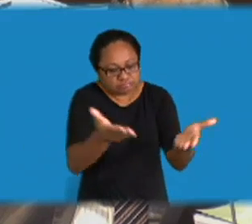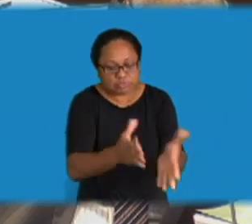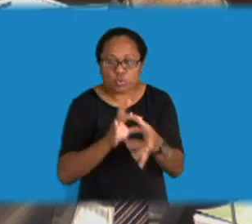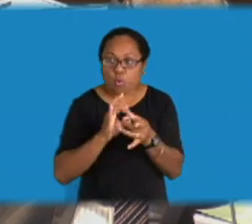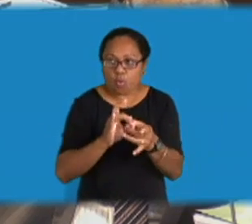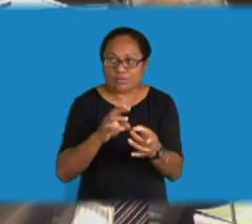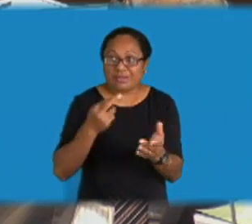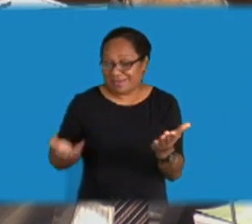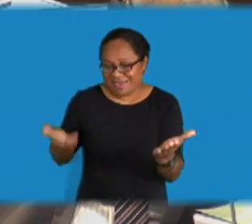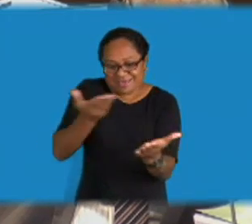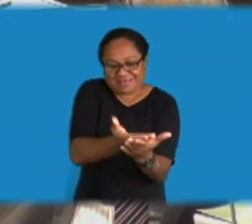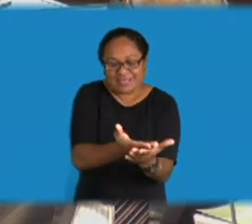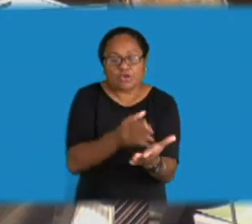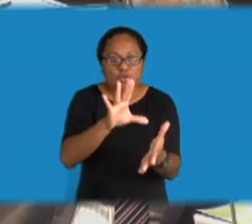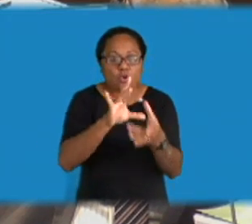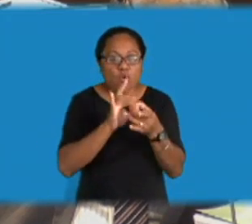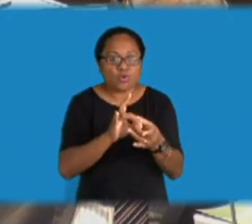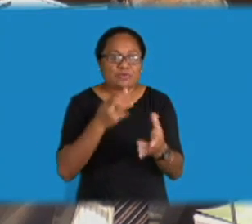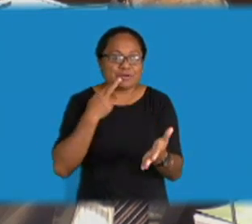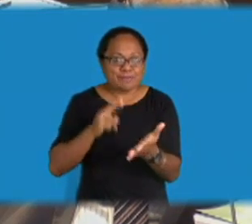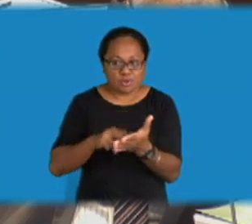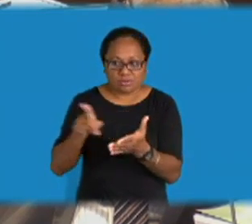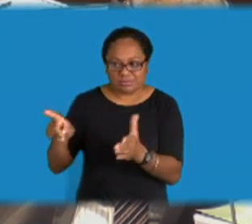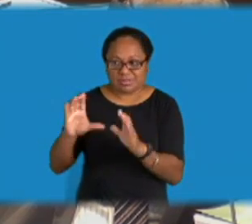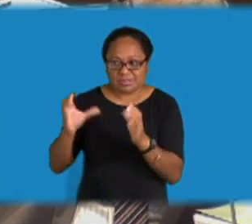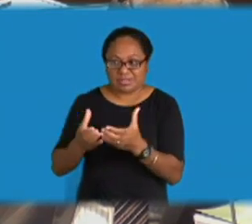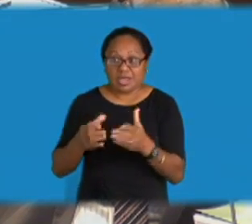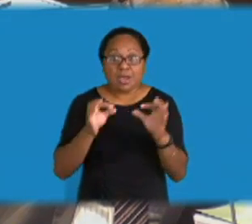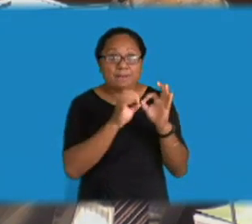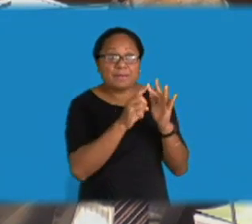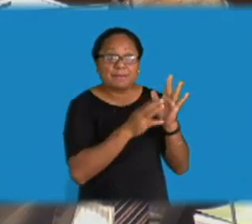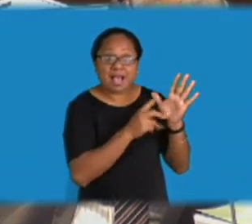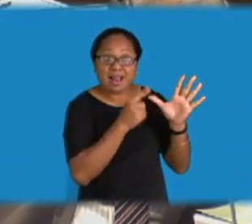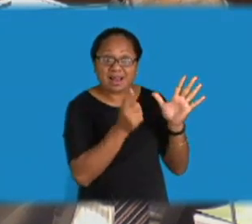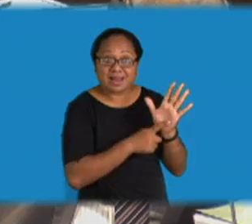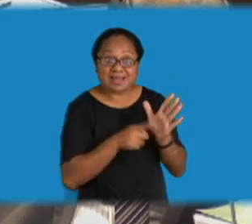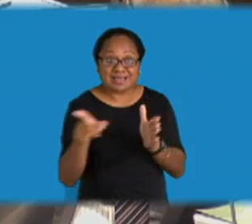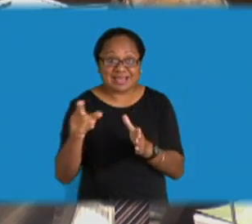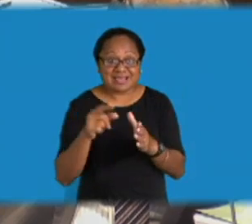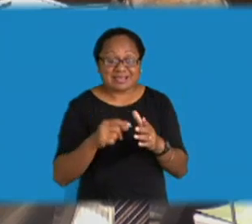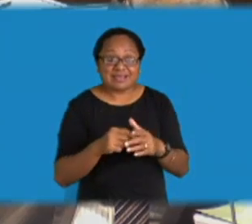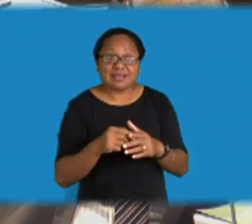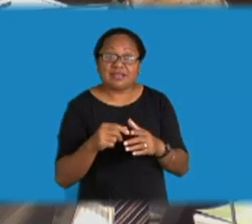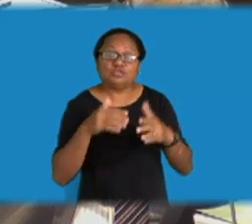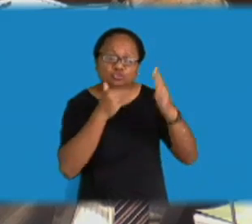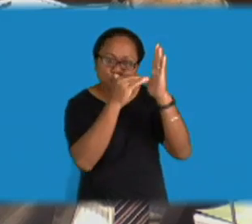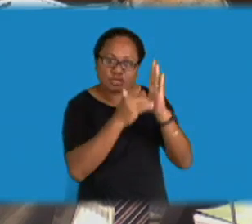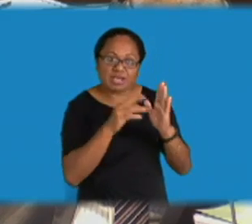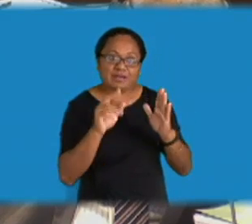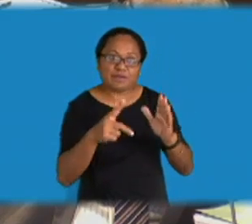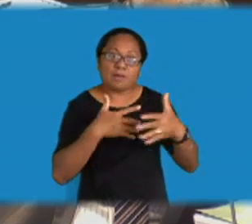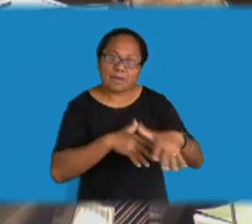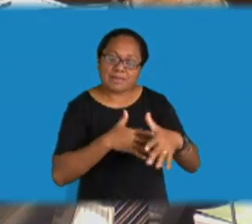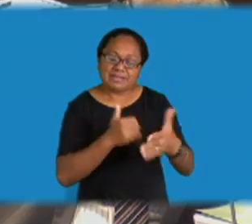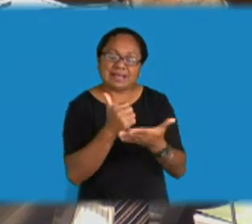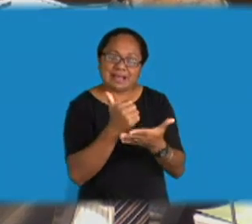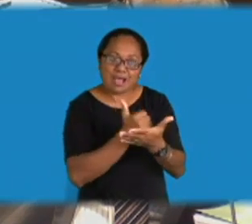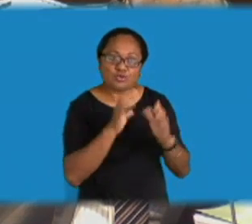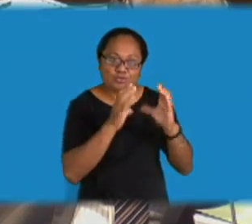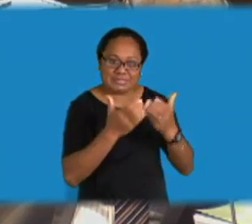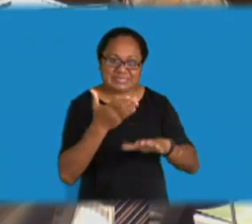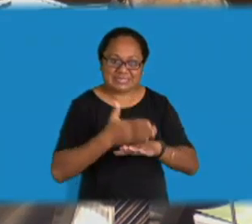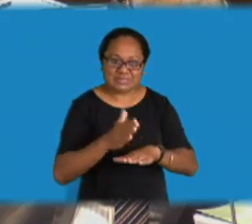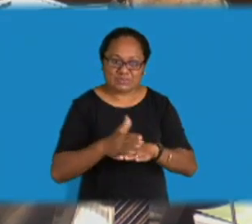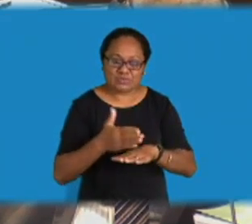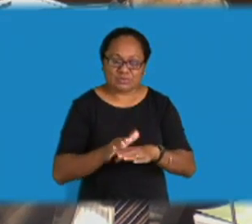reports. Indeed, Honourable Biman Prasad, who was the chair of the Parliamentary Public Accounts Committee, tabled his report titled No